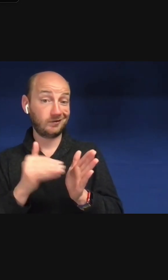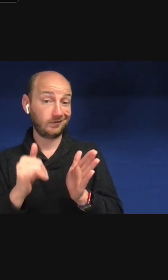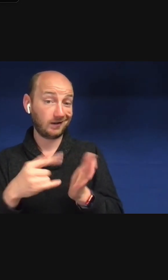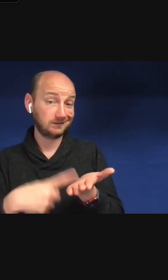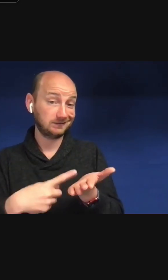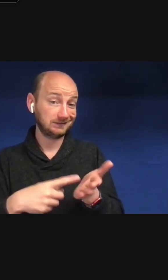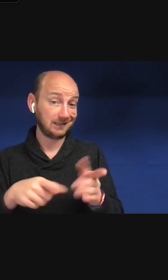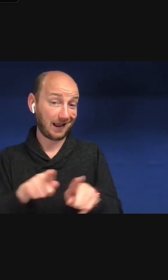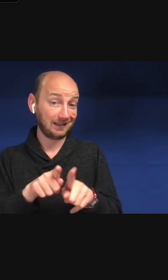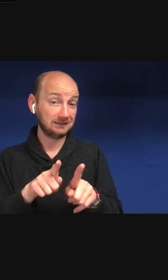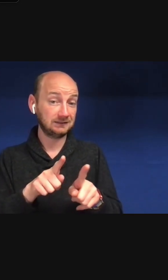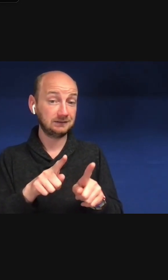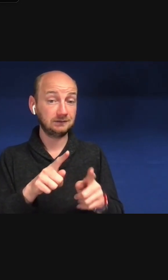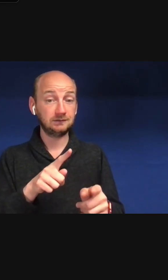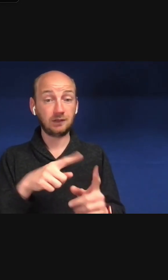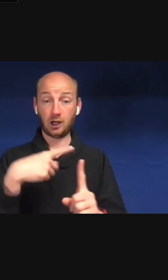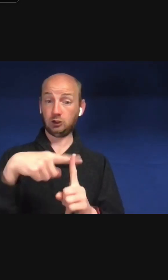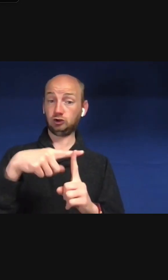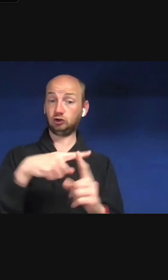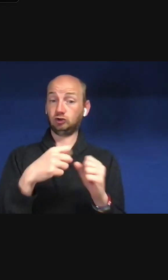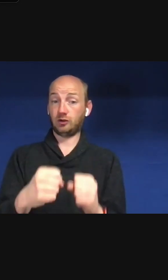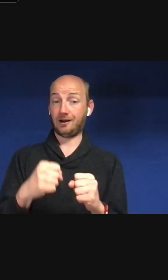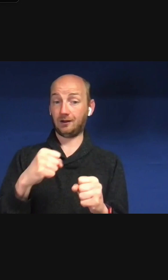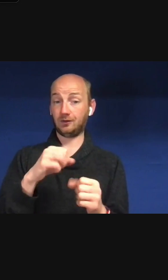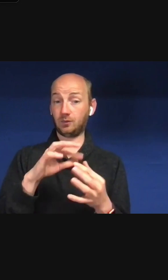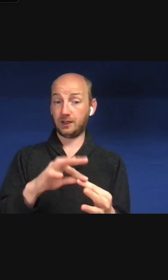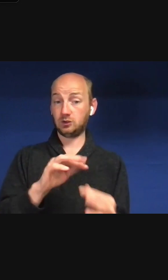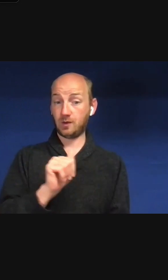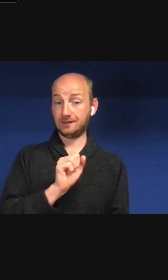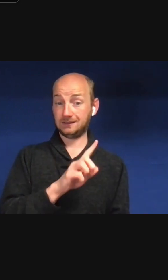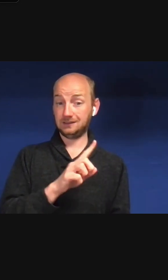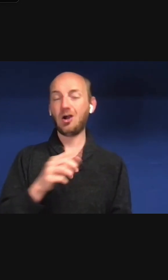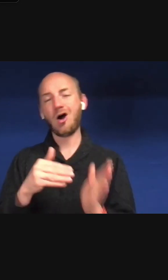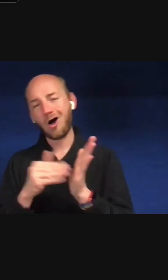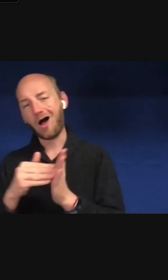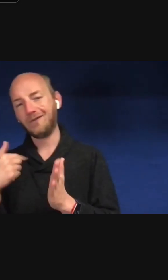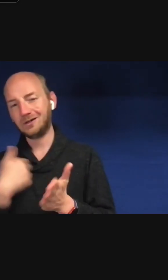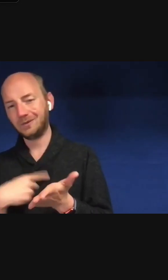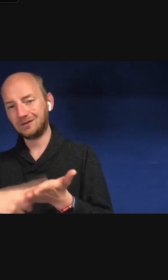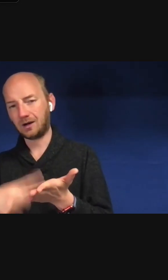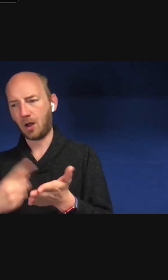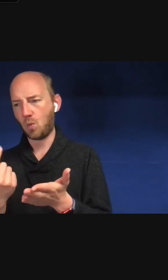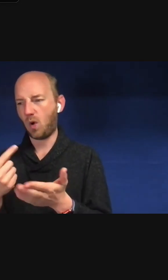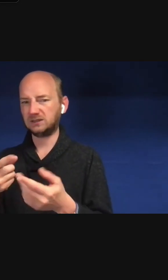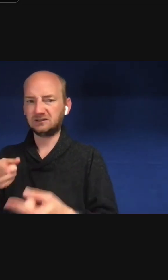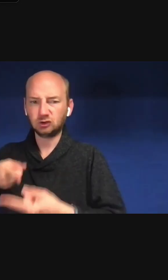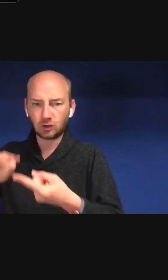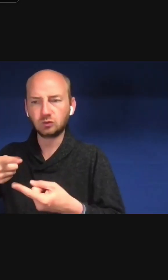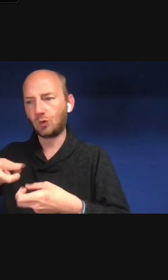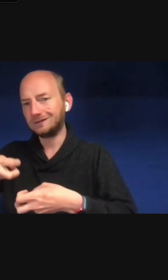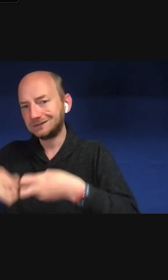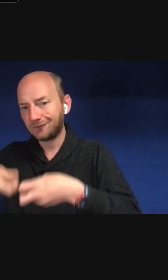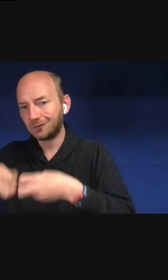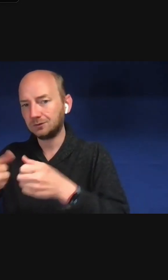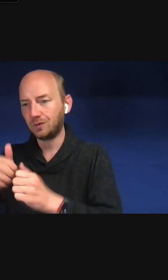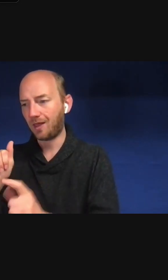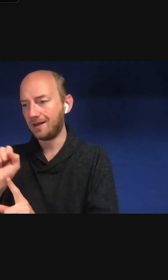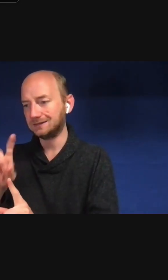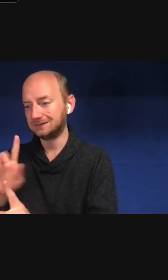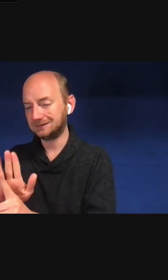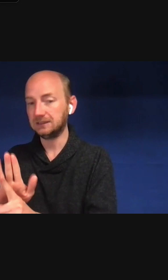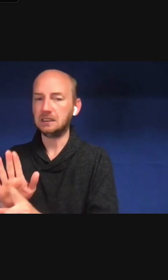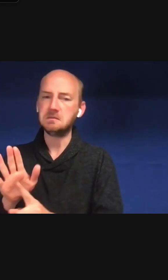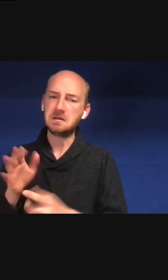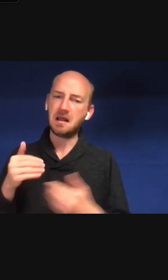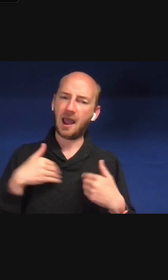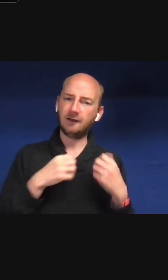autism. So we always talk about what are the difficulties, but there's also a lot of strengths. And so, I actually am not as familiar with